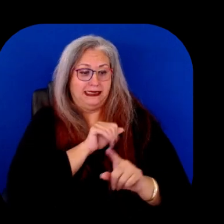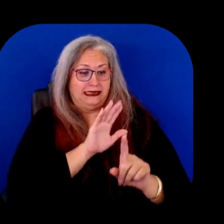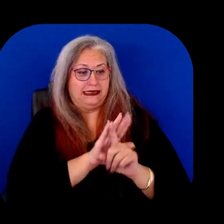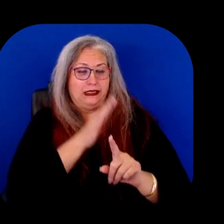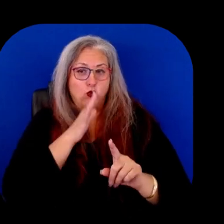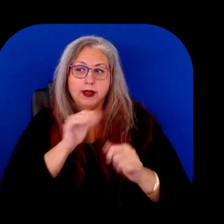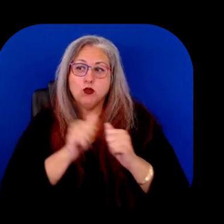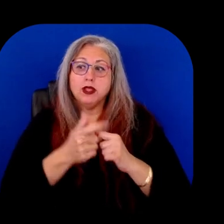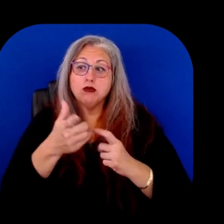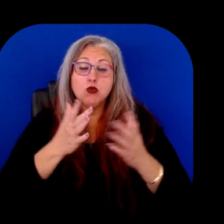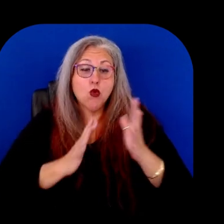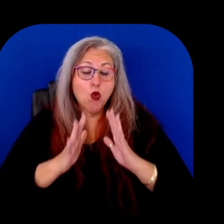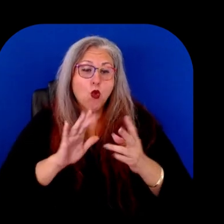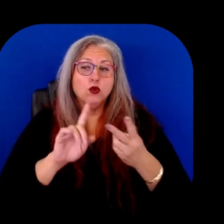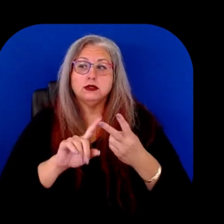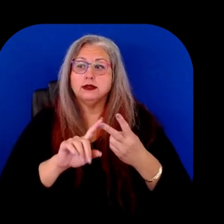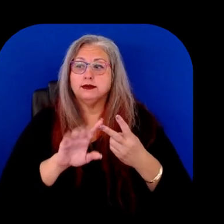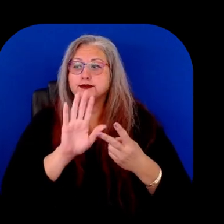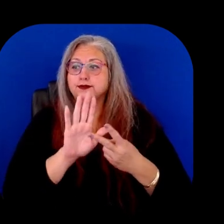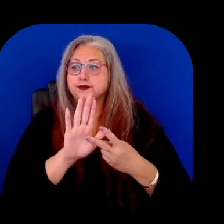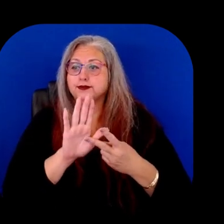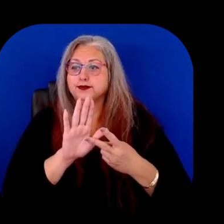in her clothes, in her